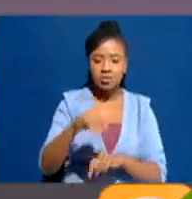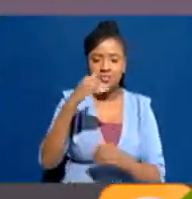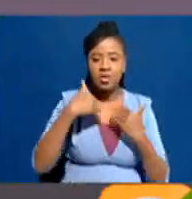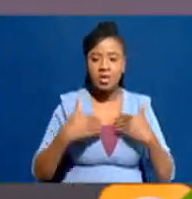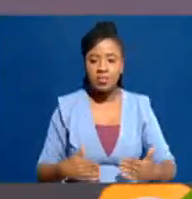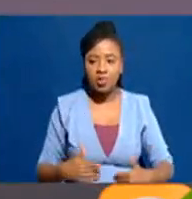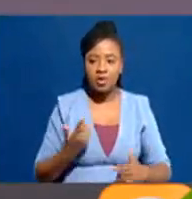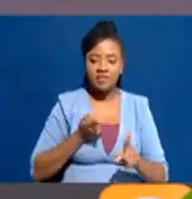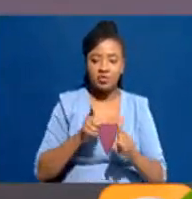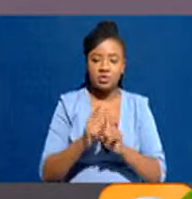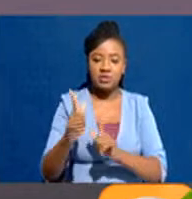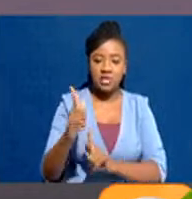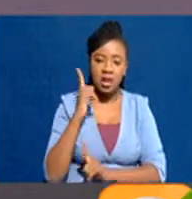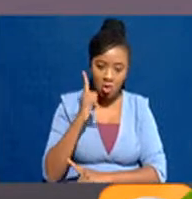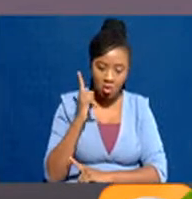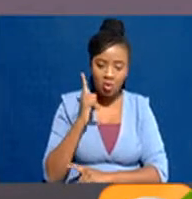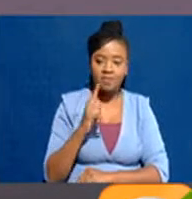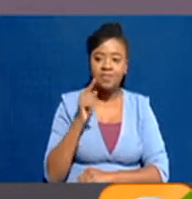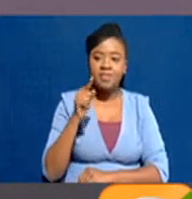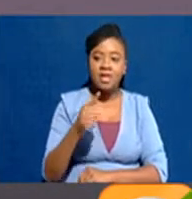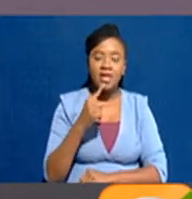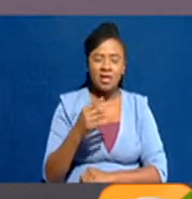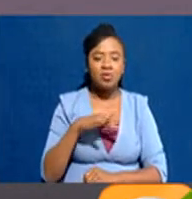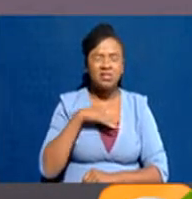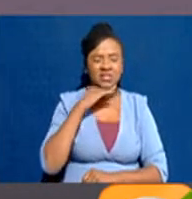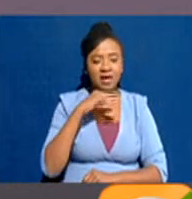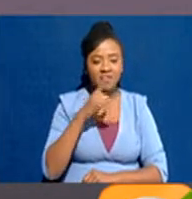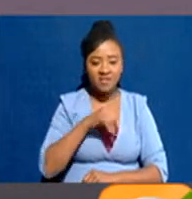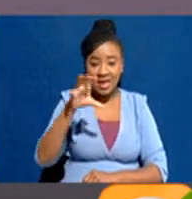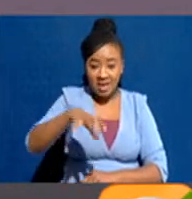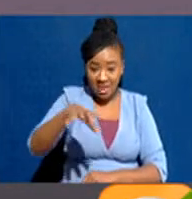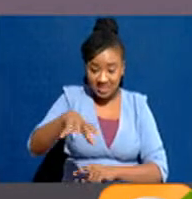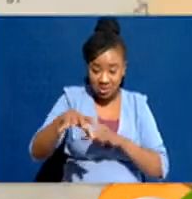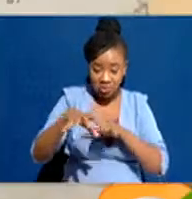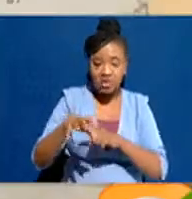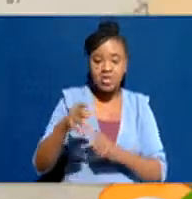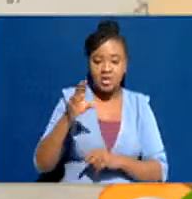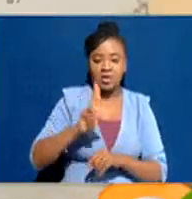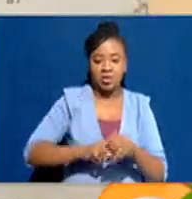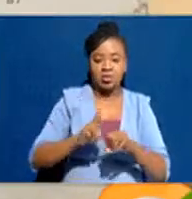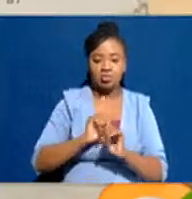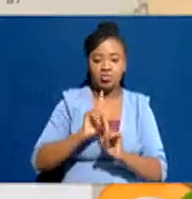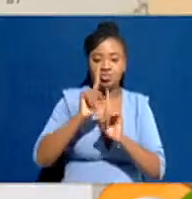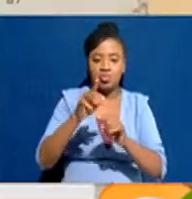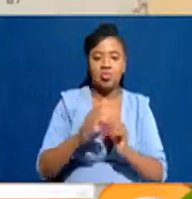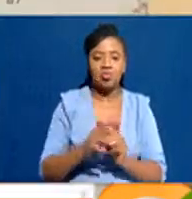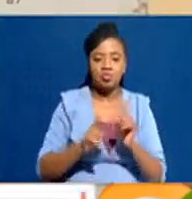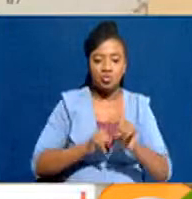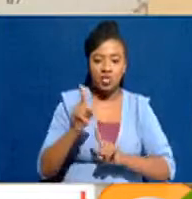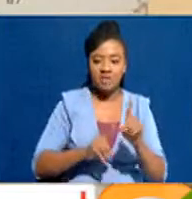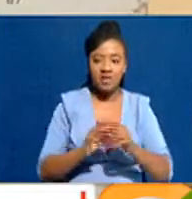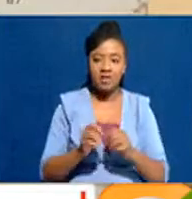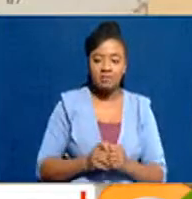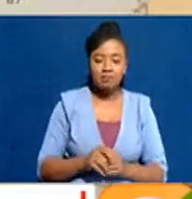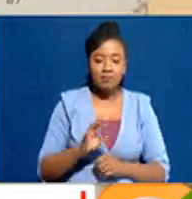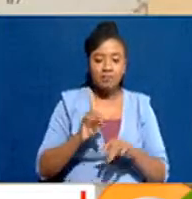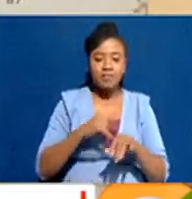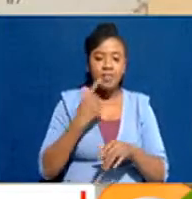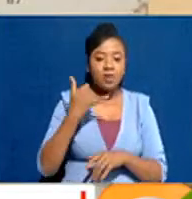she was one of those trapped and killed in a matatu that she was traveling in. Kupiga simu sa Londiani Junction, wakasimama.